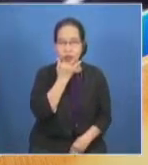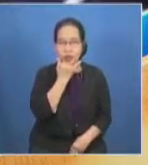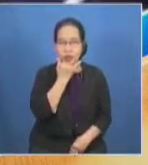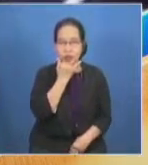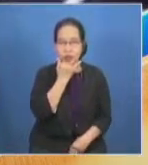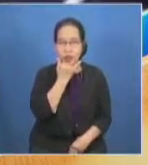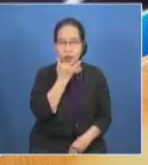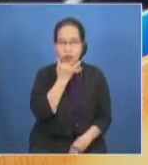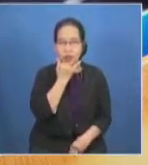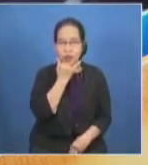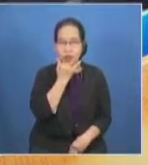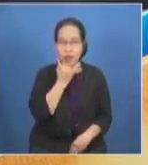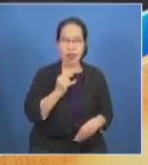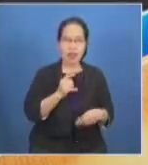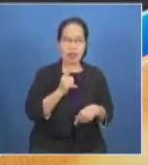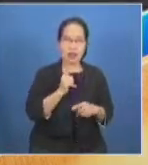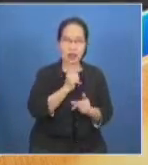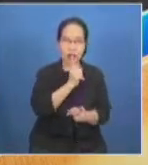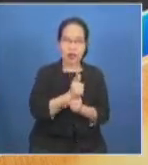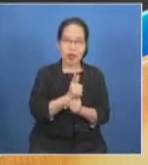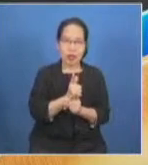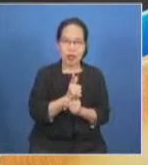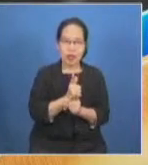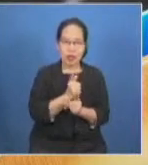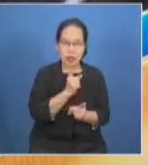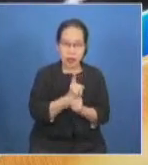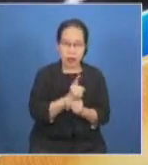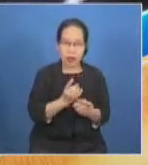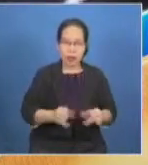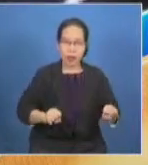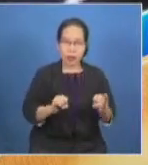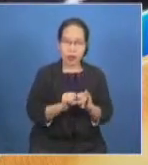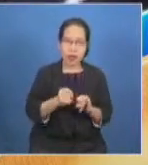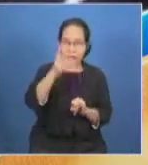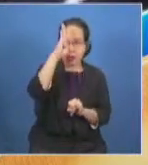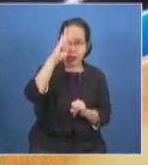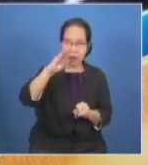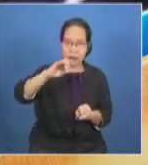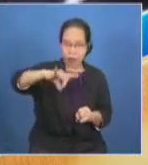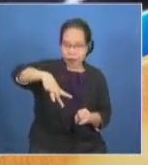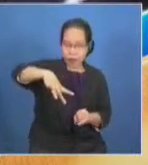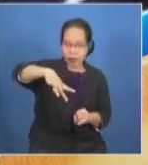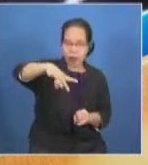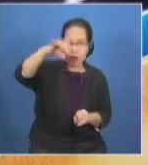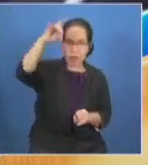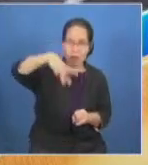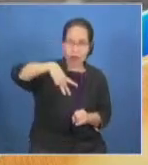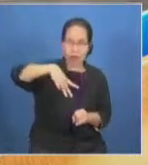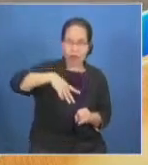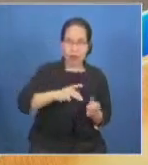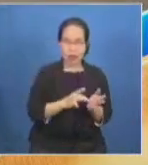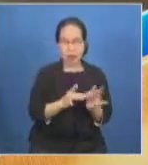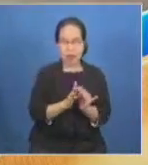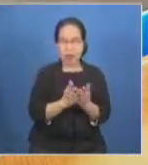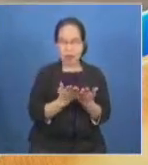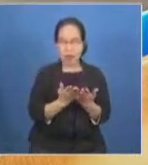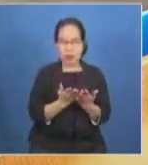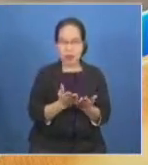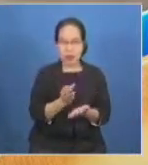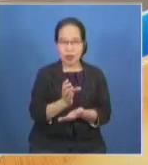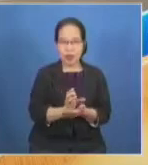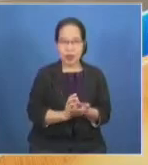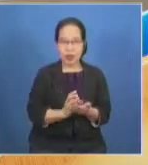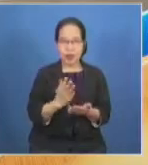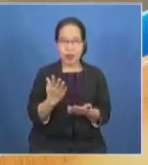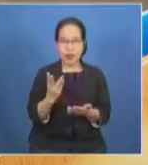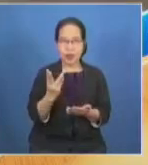not evil. In fact, every tear from your eye in